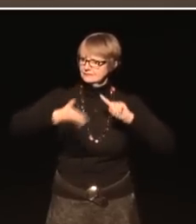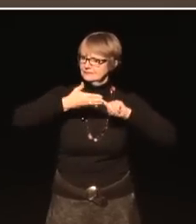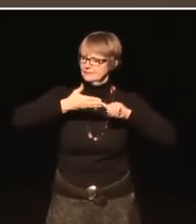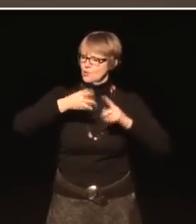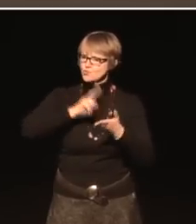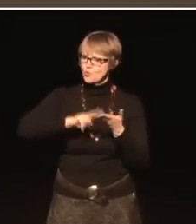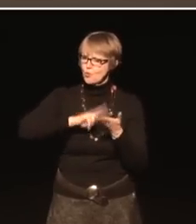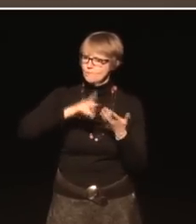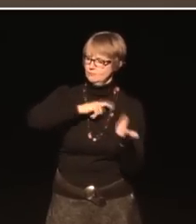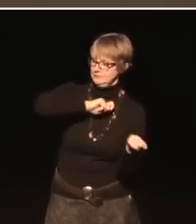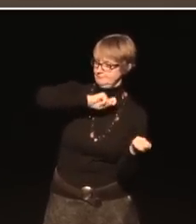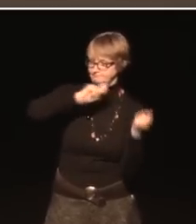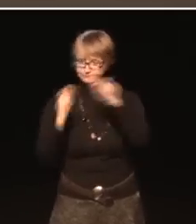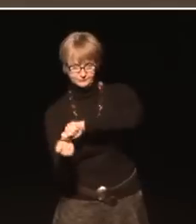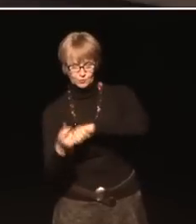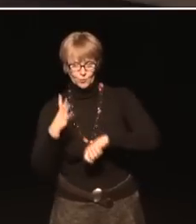norms.